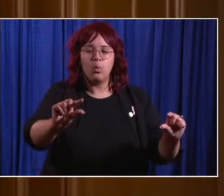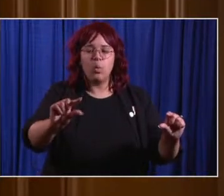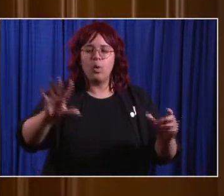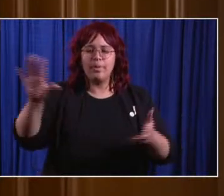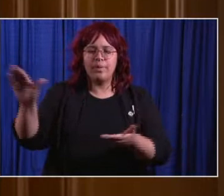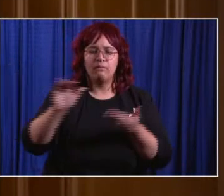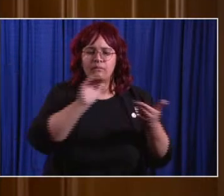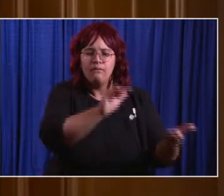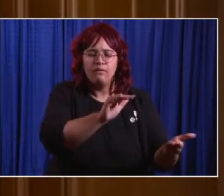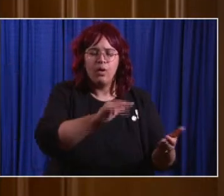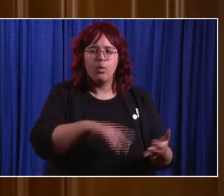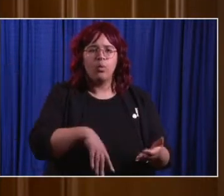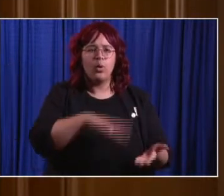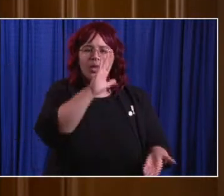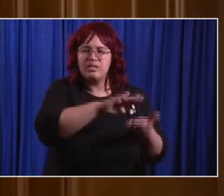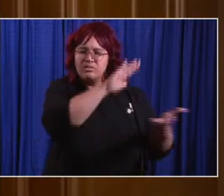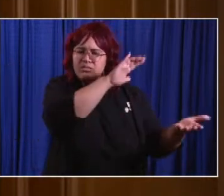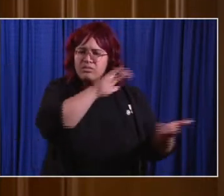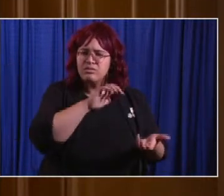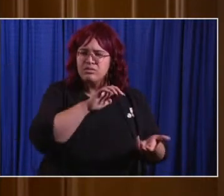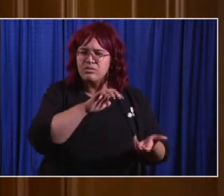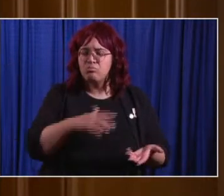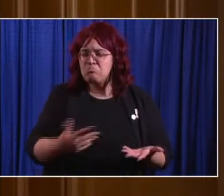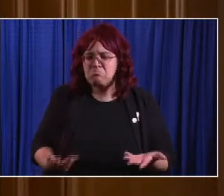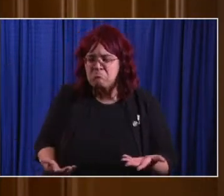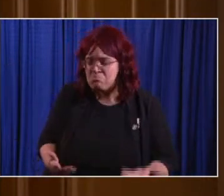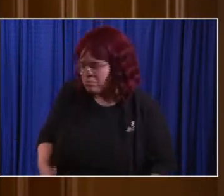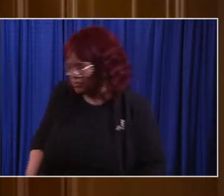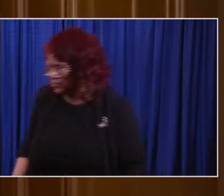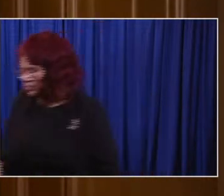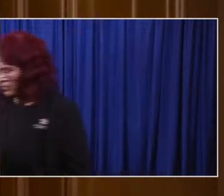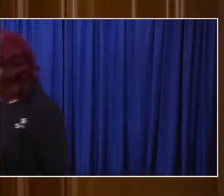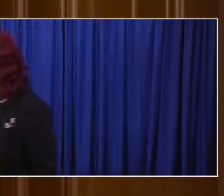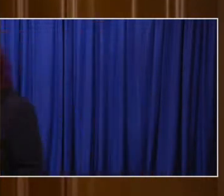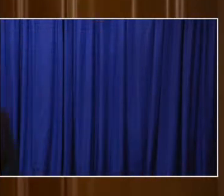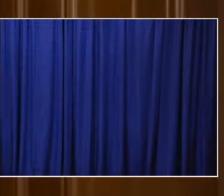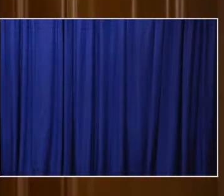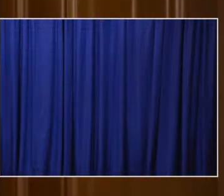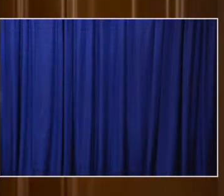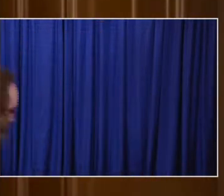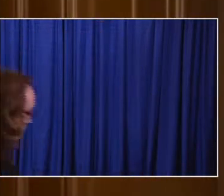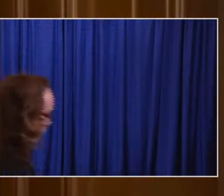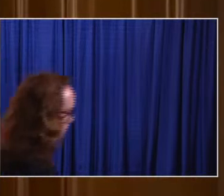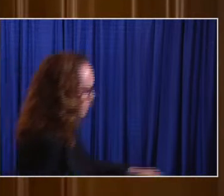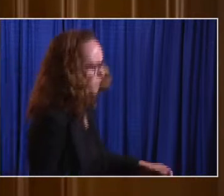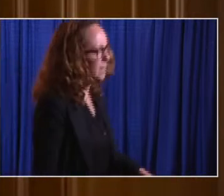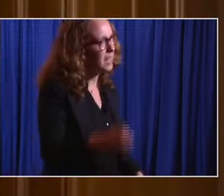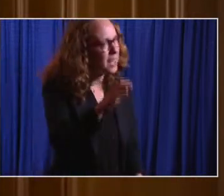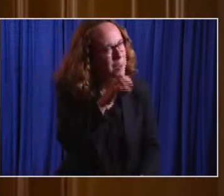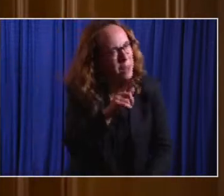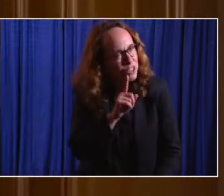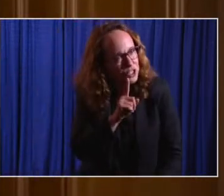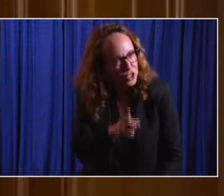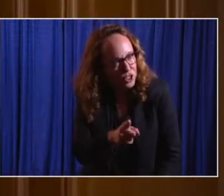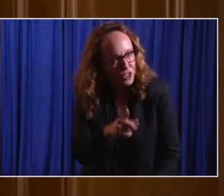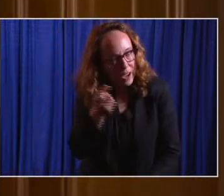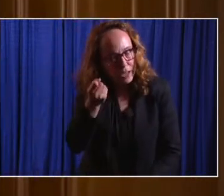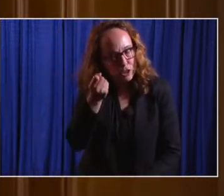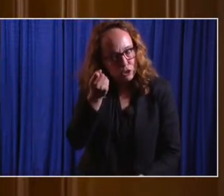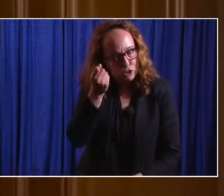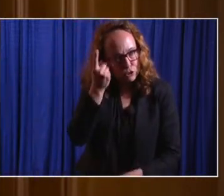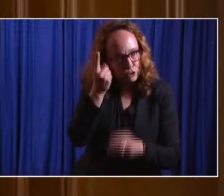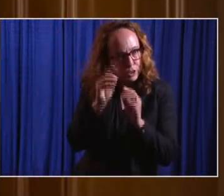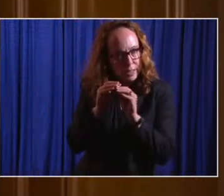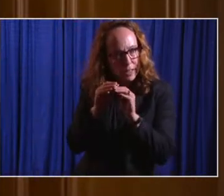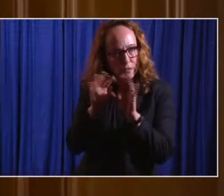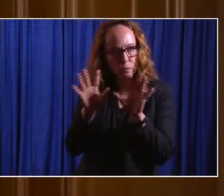Justin, I'm not sure I got first part of that, so let me try to answer what I got, and then if I didn't answer the question, come right back, and we'll